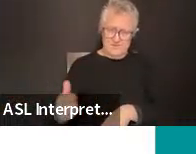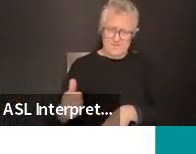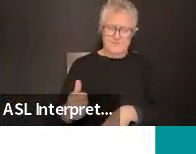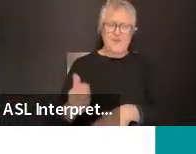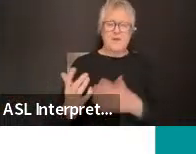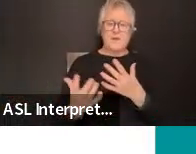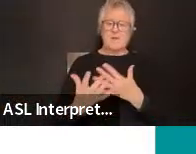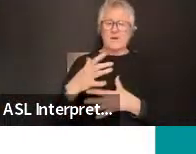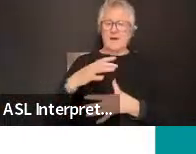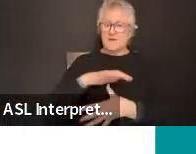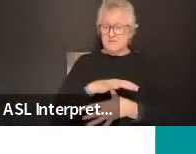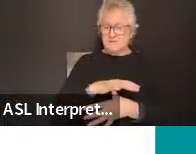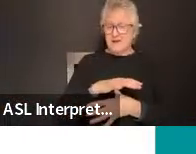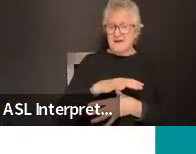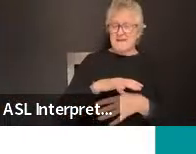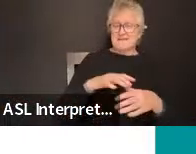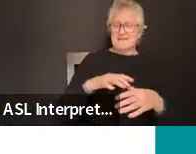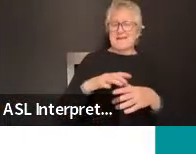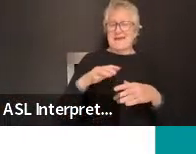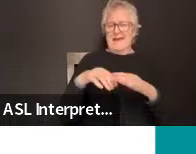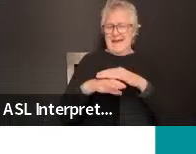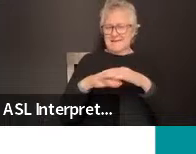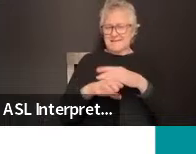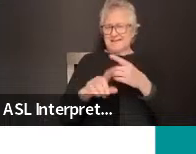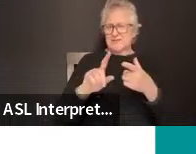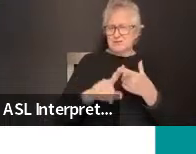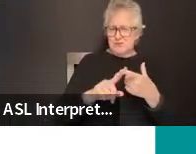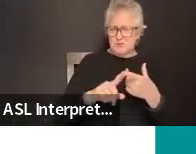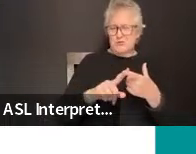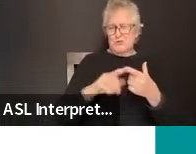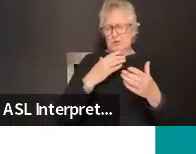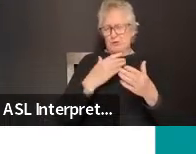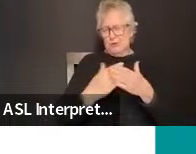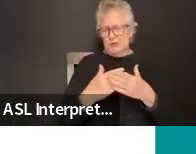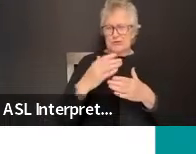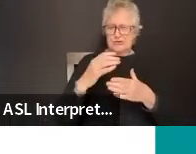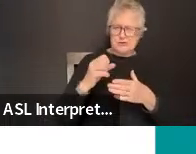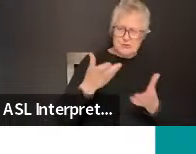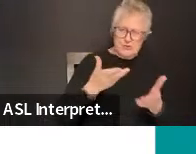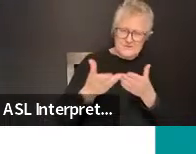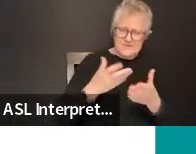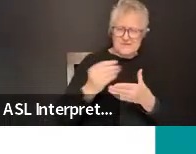prioritize accessible parks and facilities for the disability community.